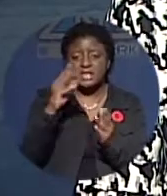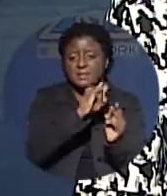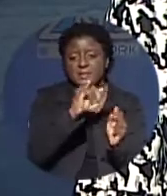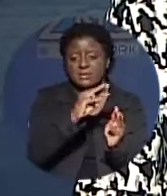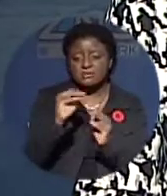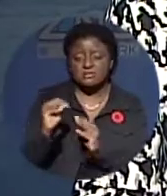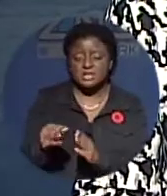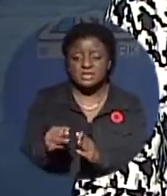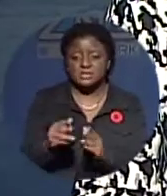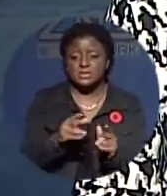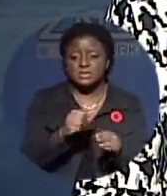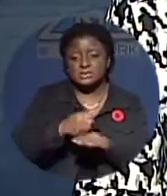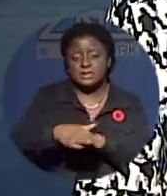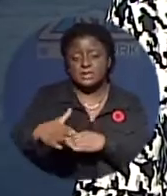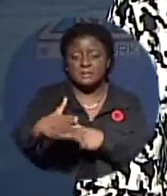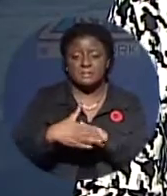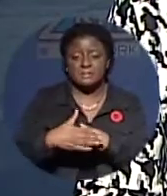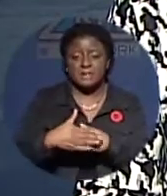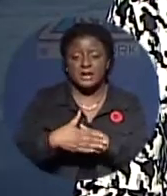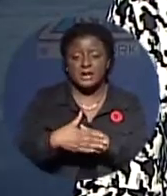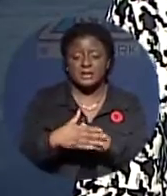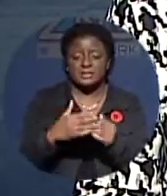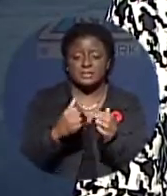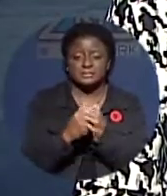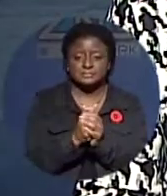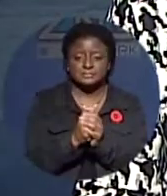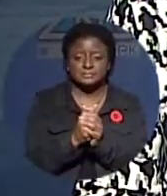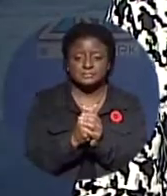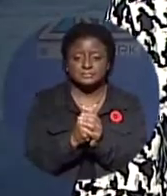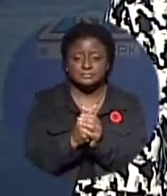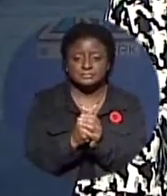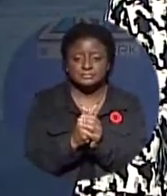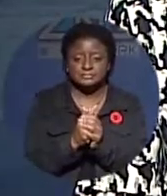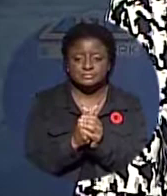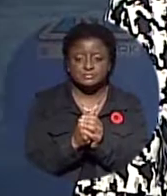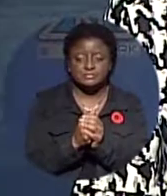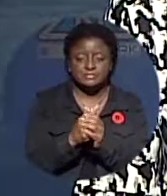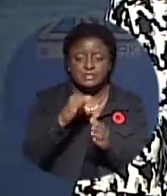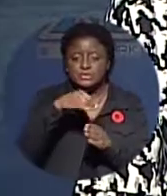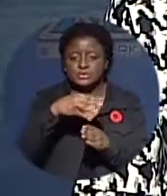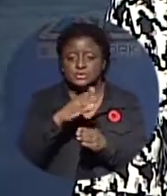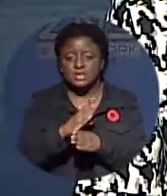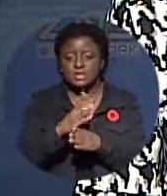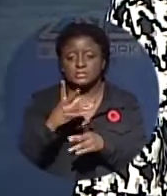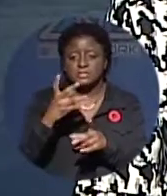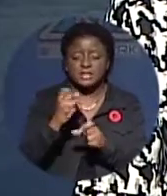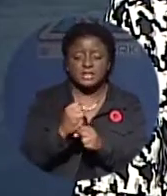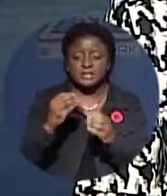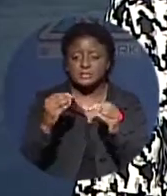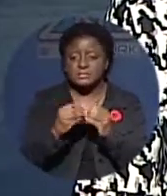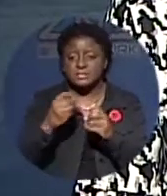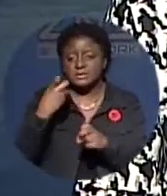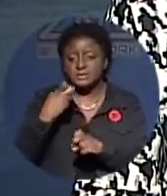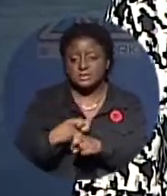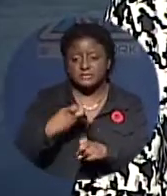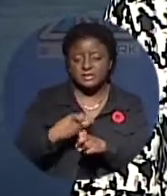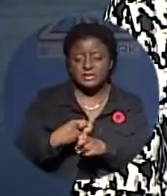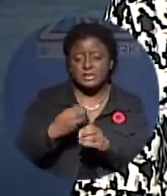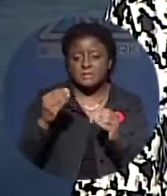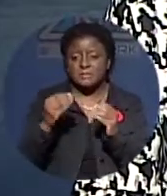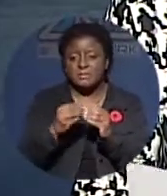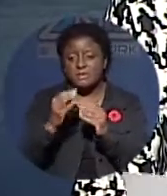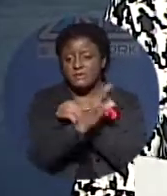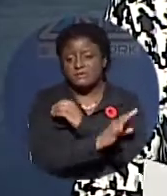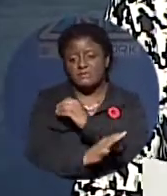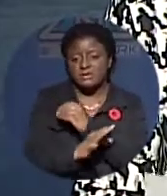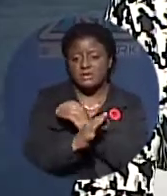and $942,000 was spent on repatriations. And the job is getting more difficult as more and more foreigners try